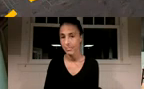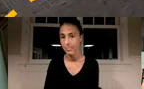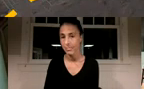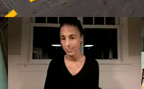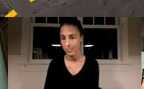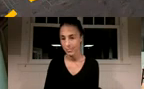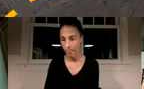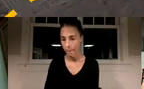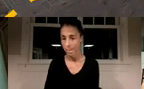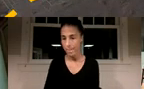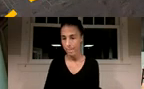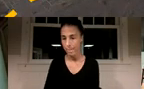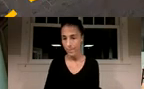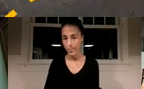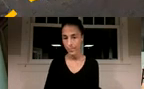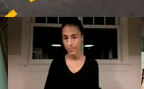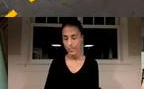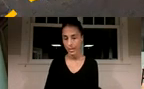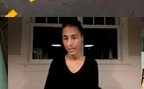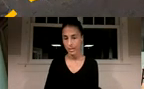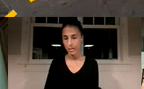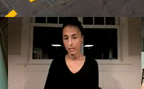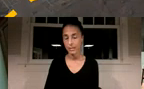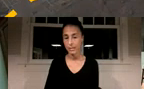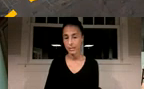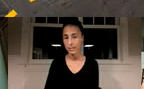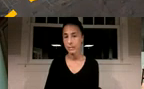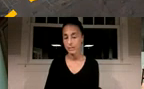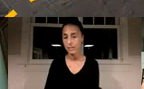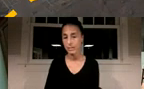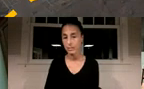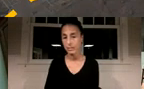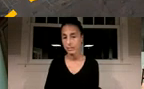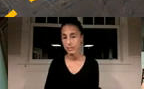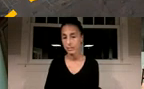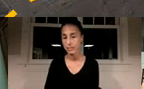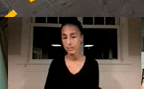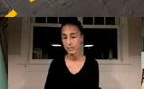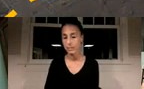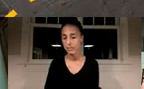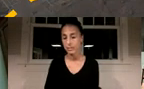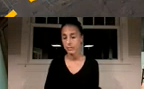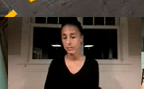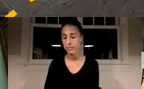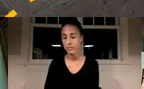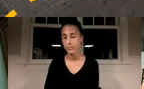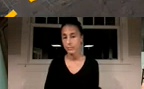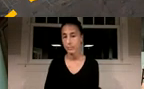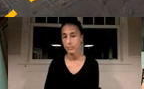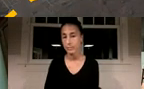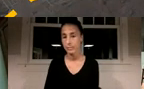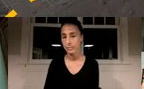from your comments was basically, you correct me if I'm wrong about this, what I heard you say was that there aren't